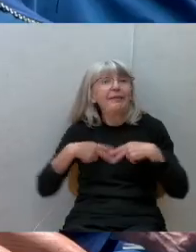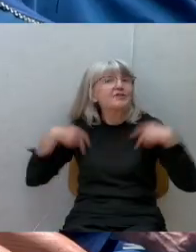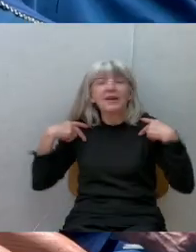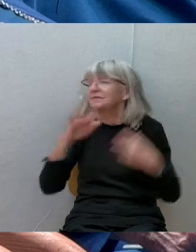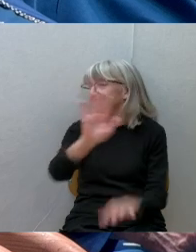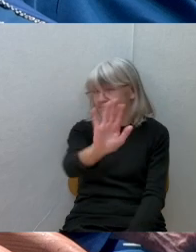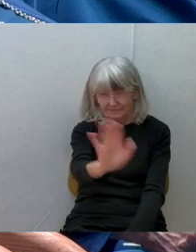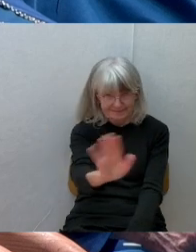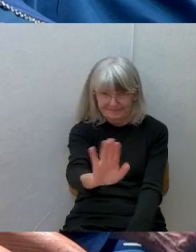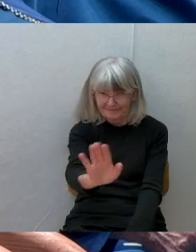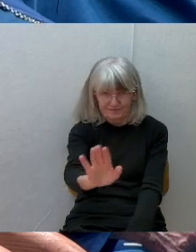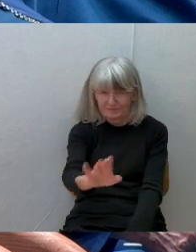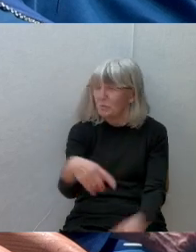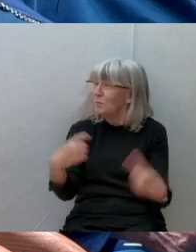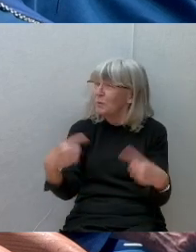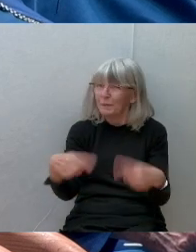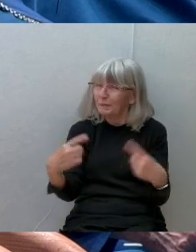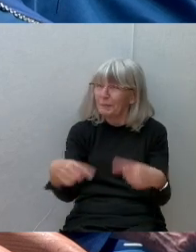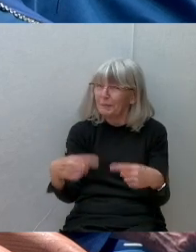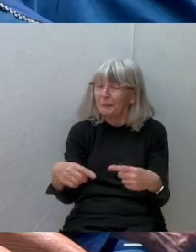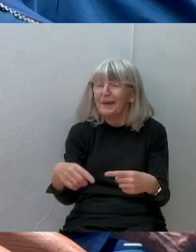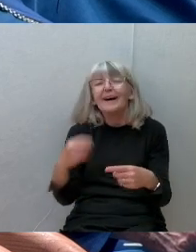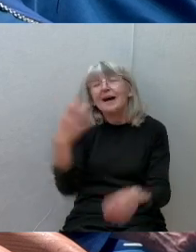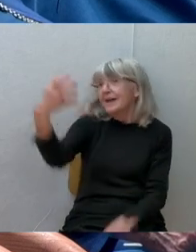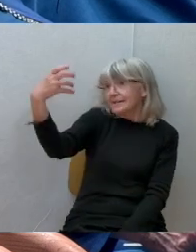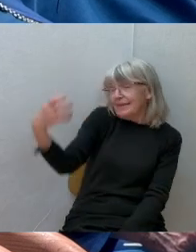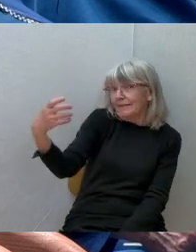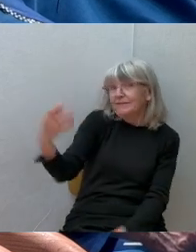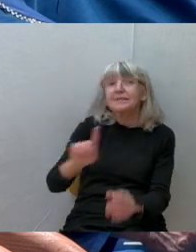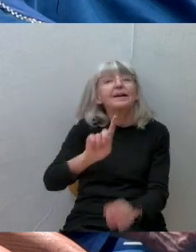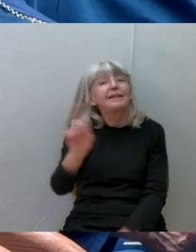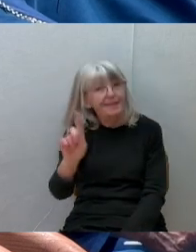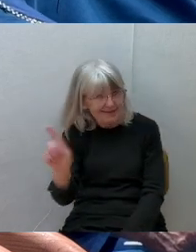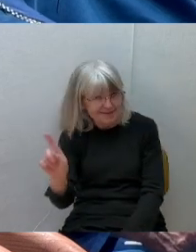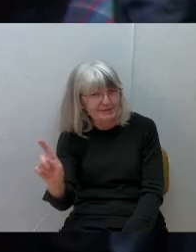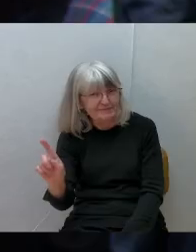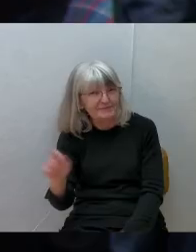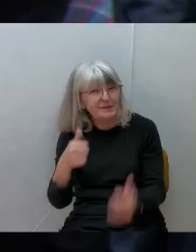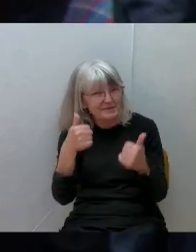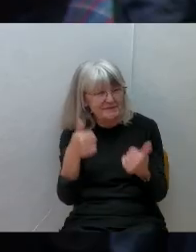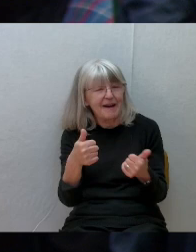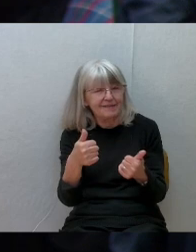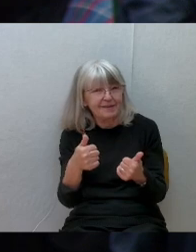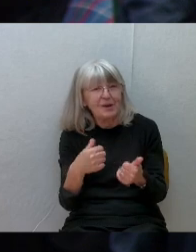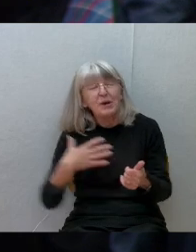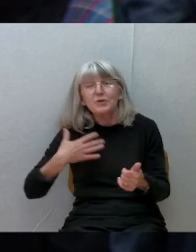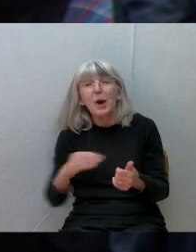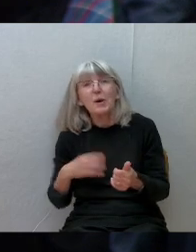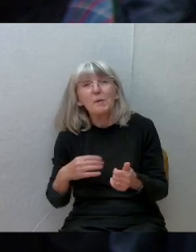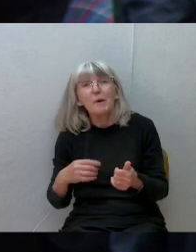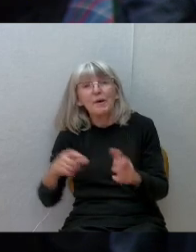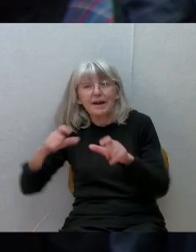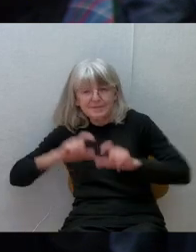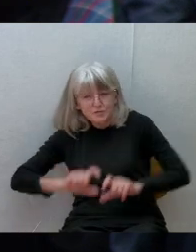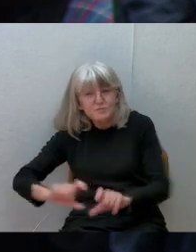Plenty chances to get pictures and have fun elsewhere, but please do keep the flow going. So you'll be